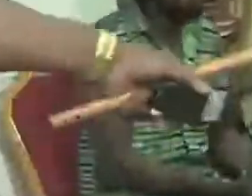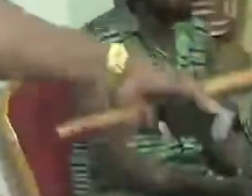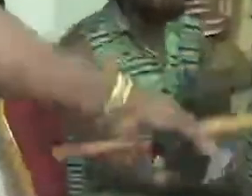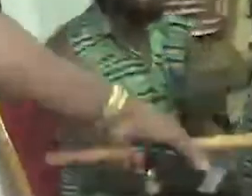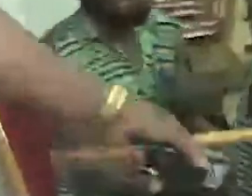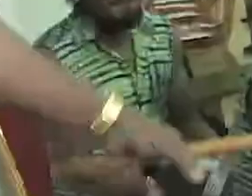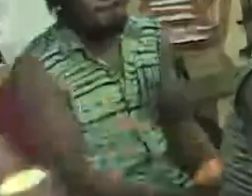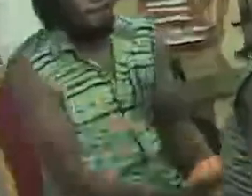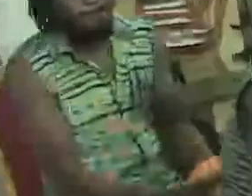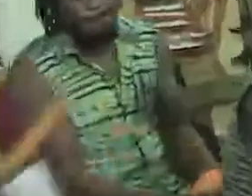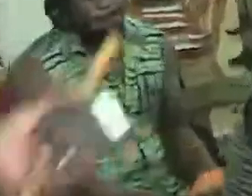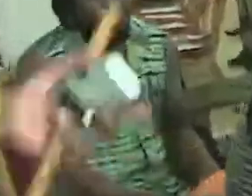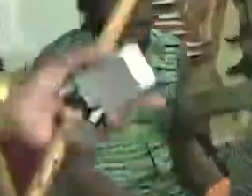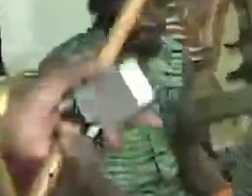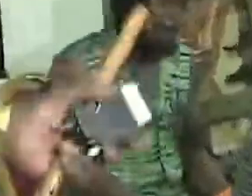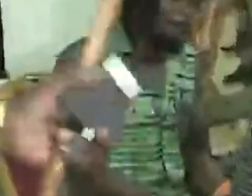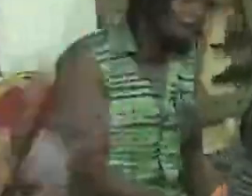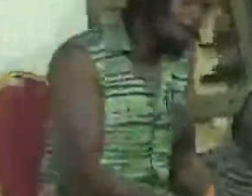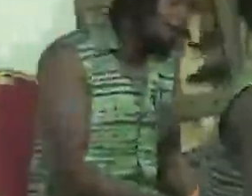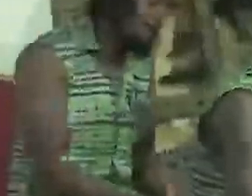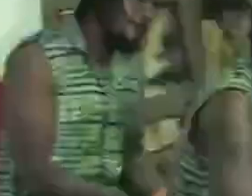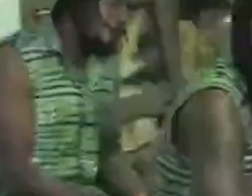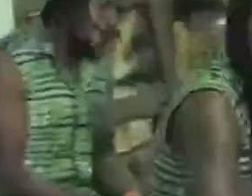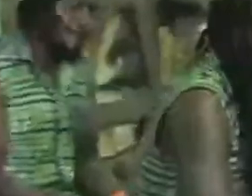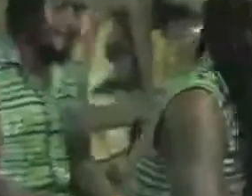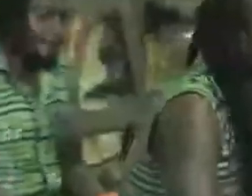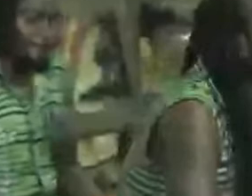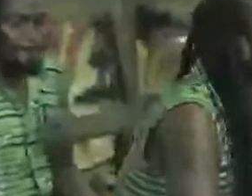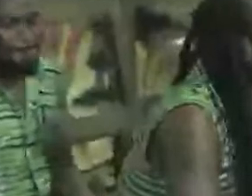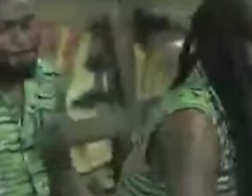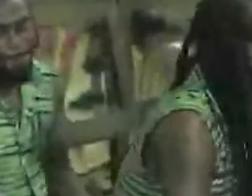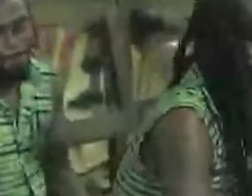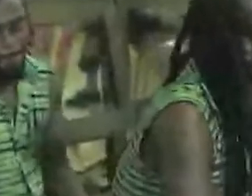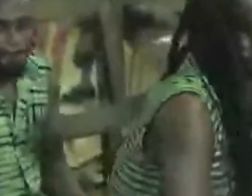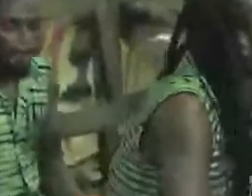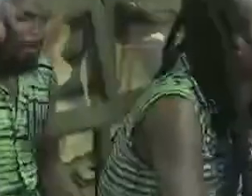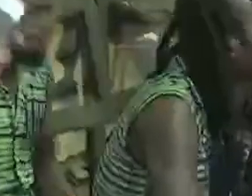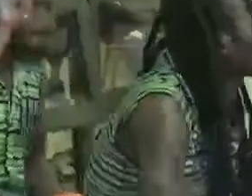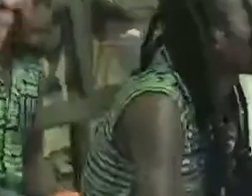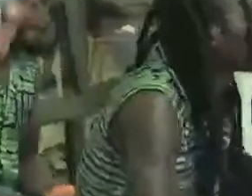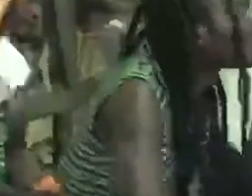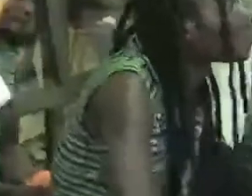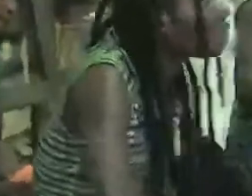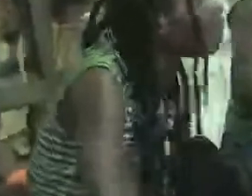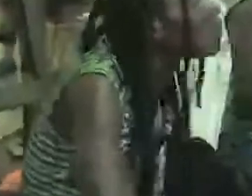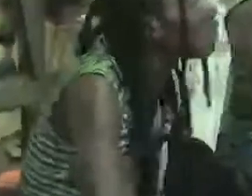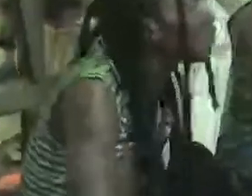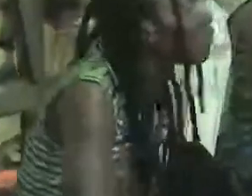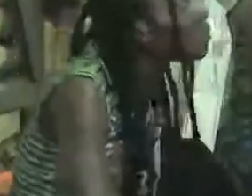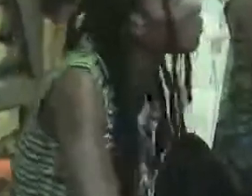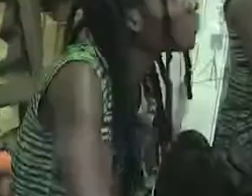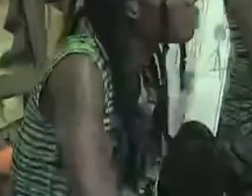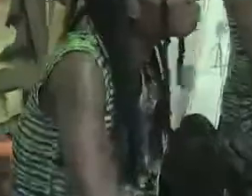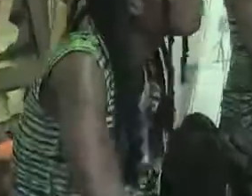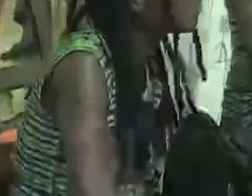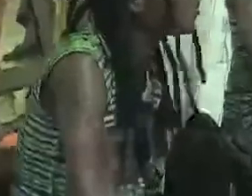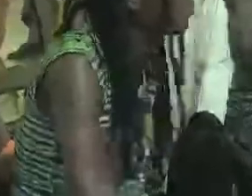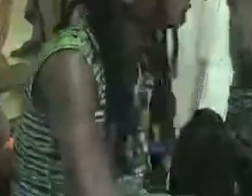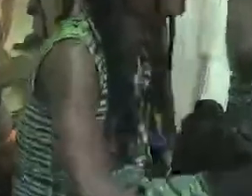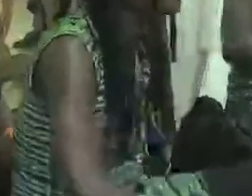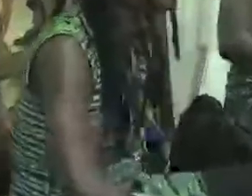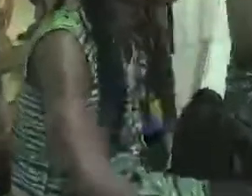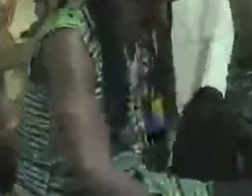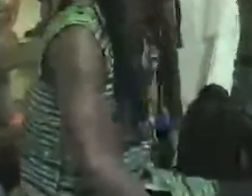Ghana Yima. Maone Kronti Jie. Ghana Yima. Ghana